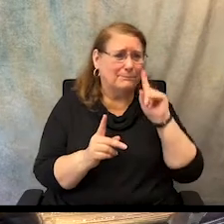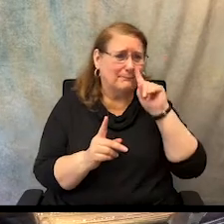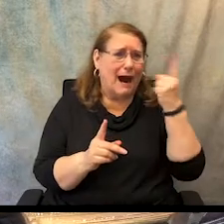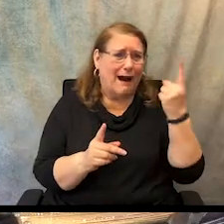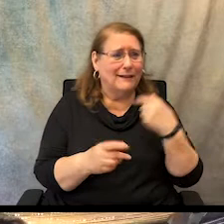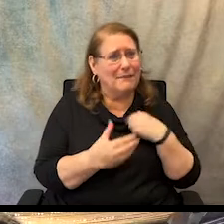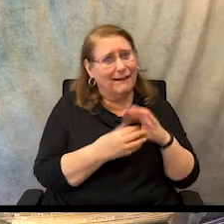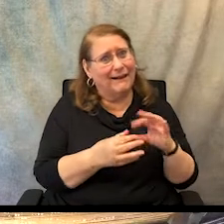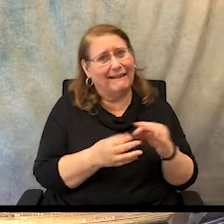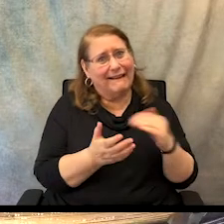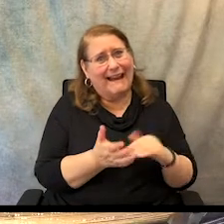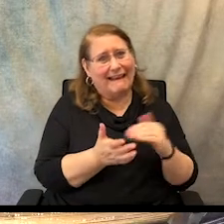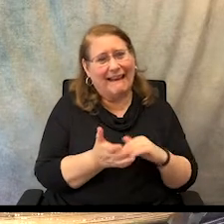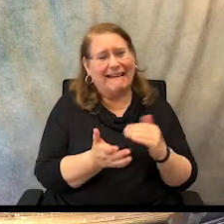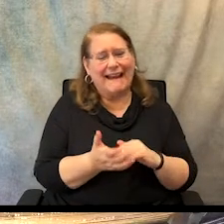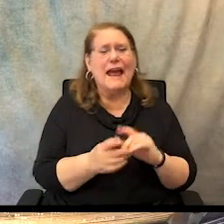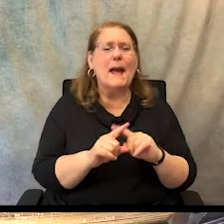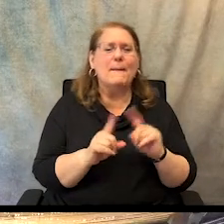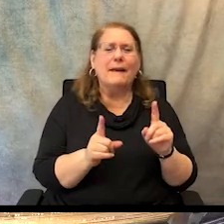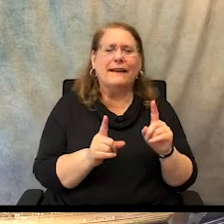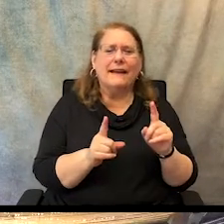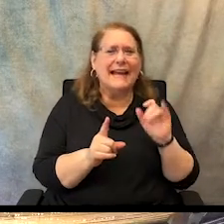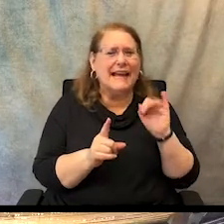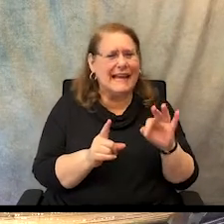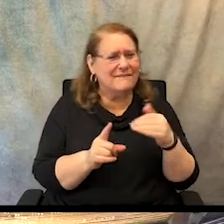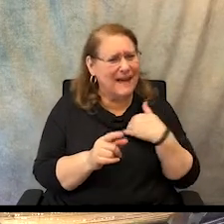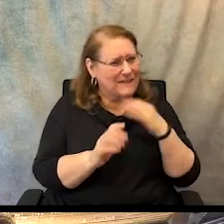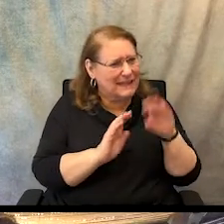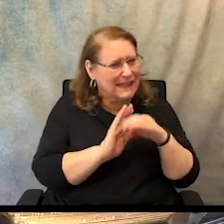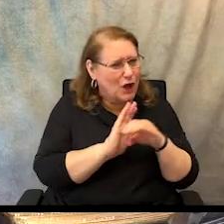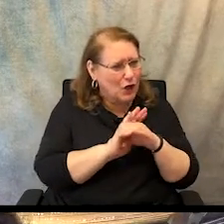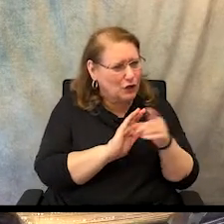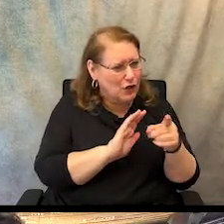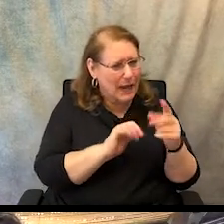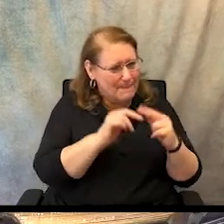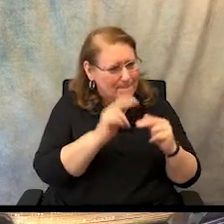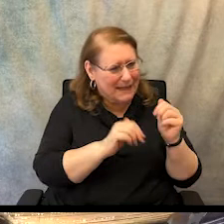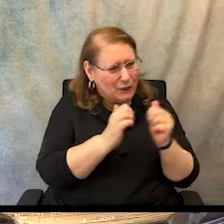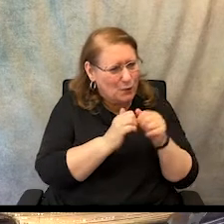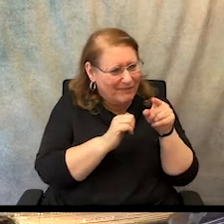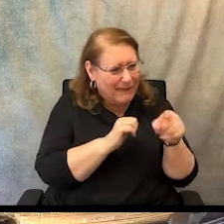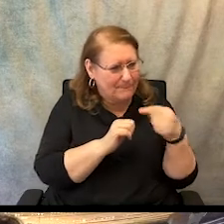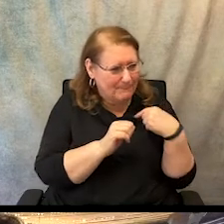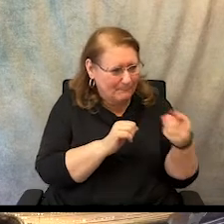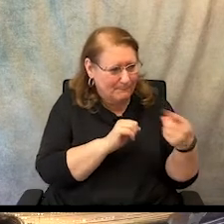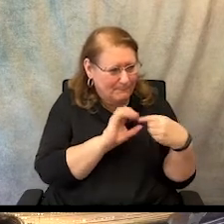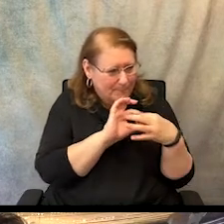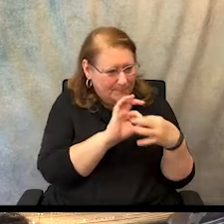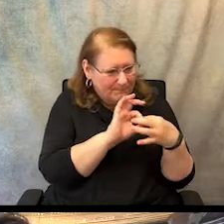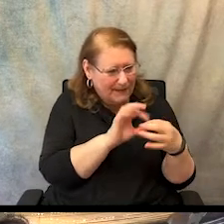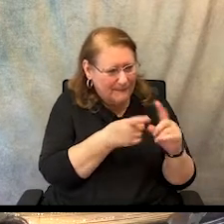boring now to repeat it again, but somehow, if you have your character and you build with them a